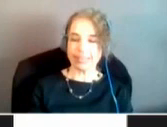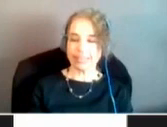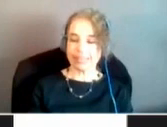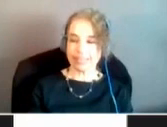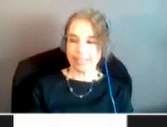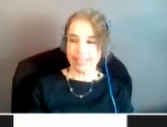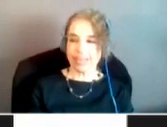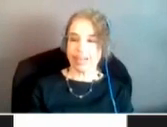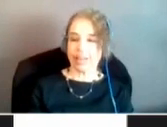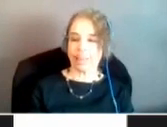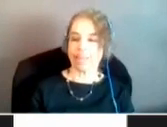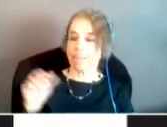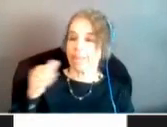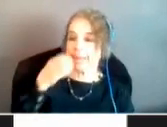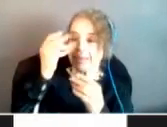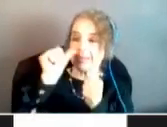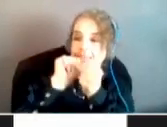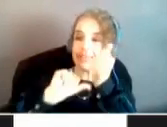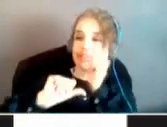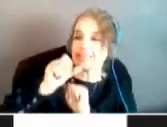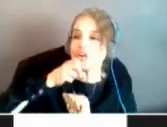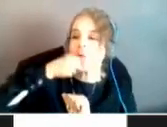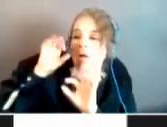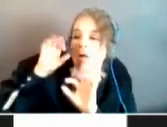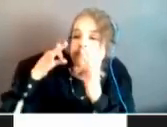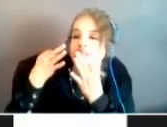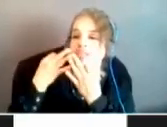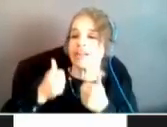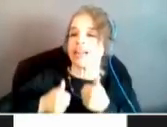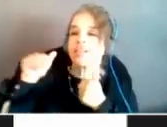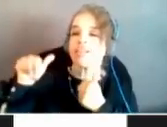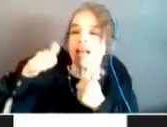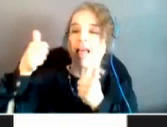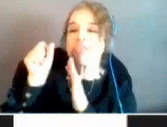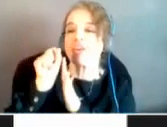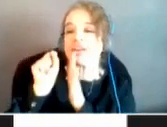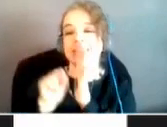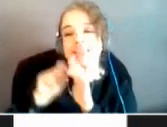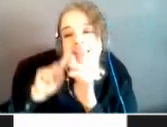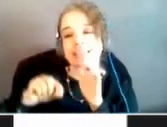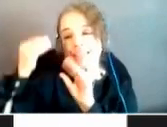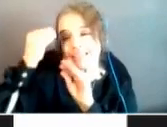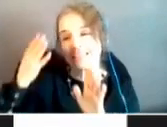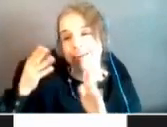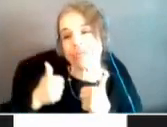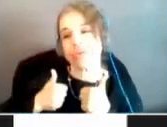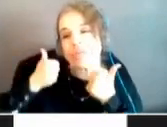Stacy's asking, is there any data on suicides of older relatives who live in other states when we can't get information from